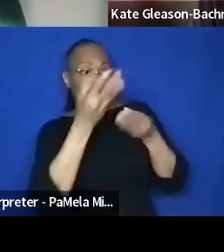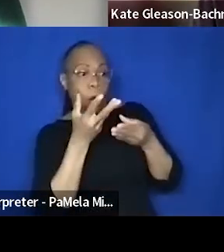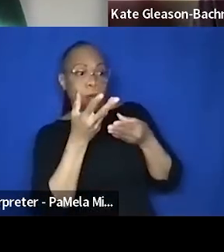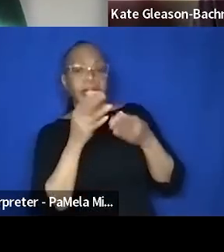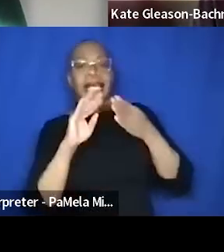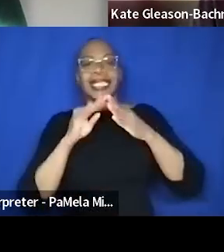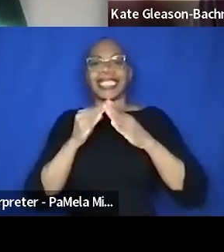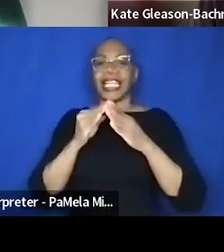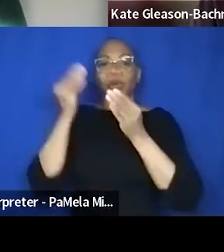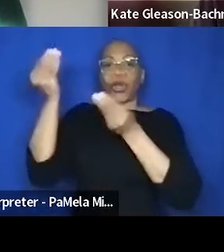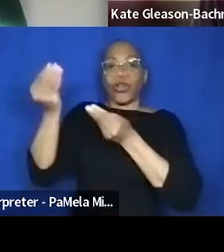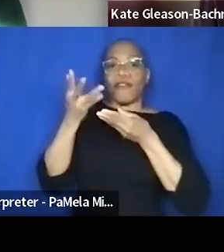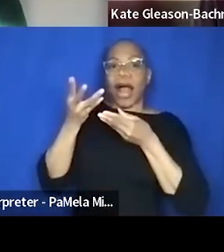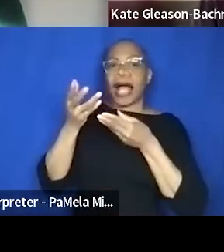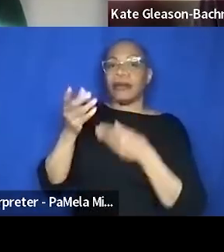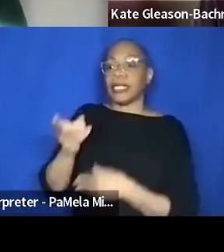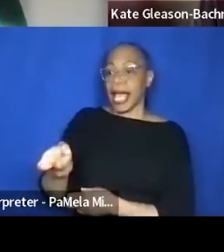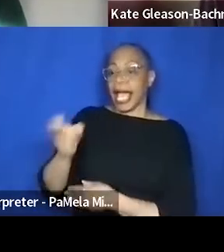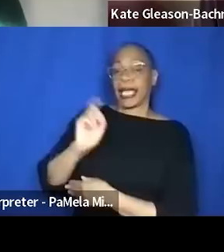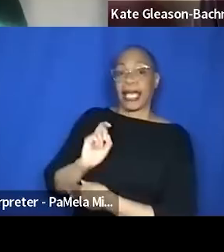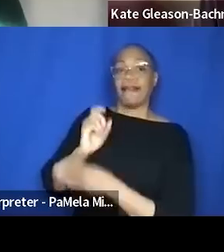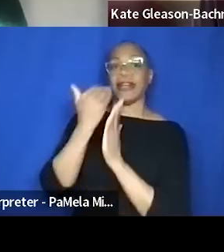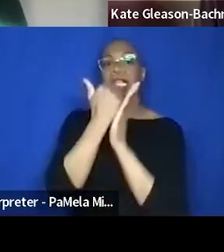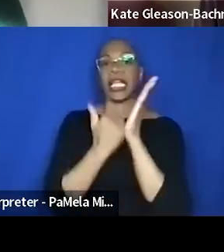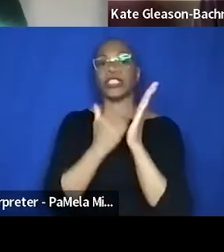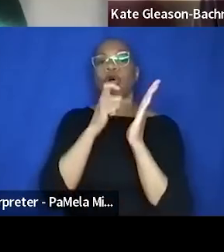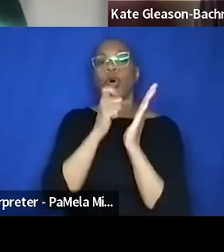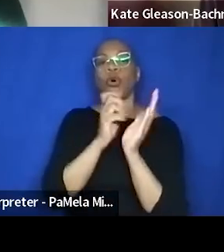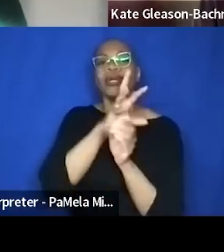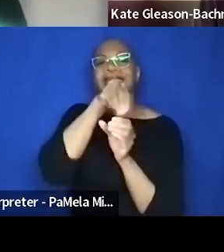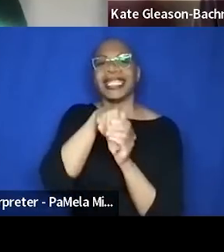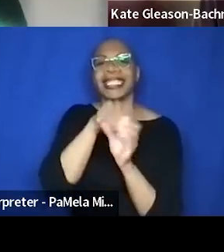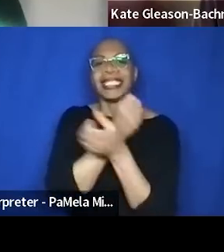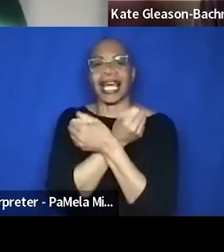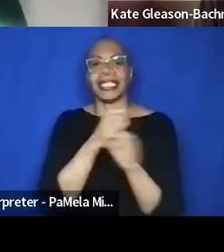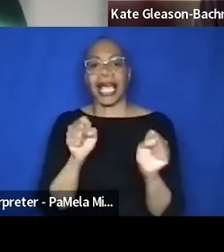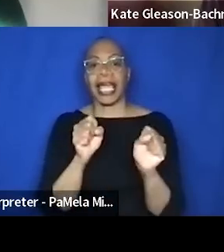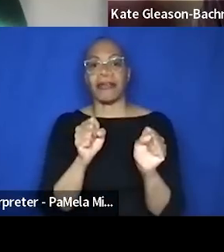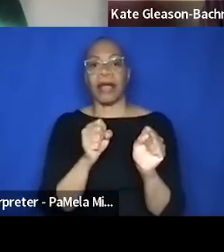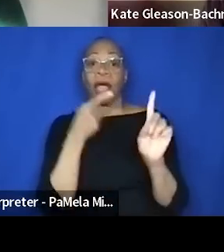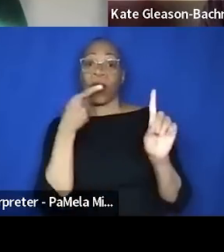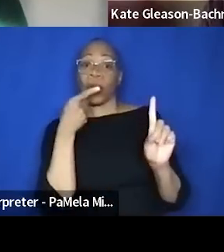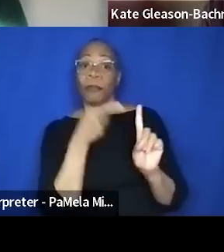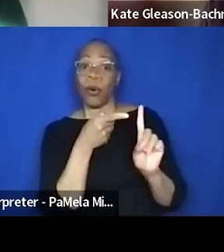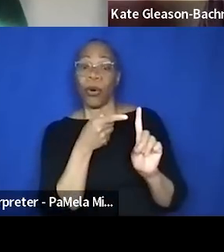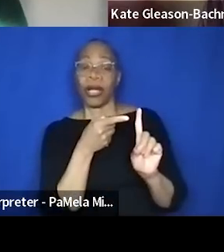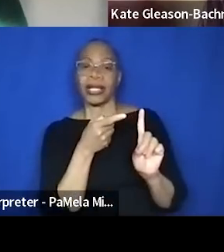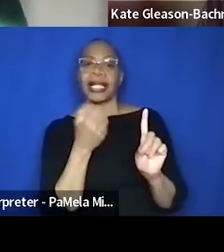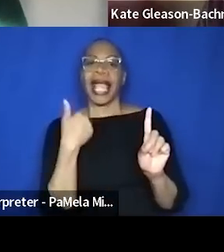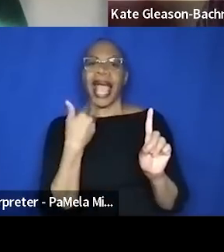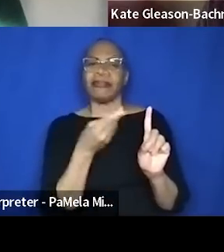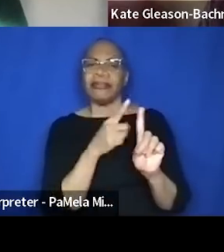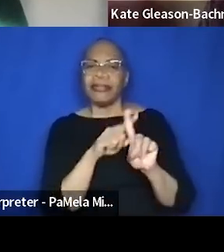will notify us and give us a list of who is in the Inside Safe. The thing with the Inside Safe, there's a couple different